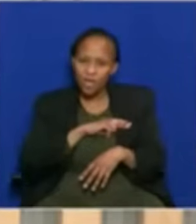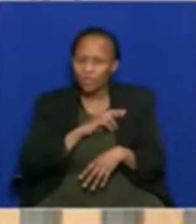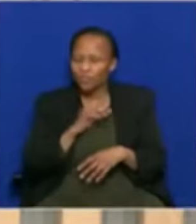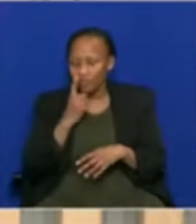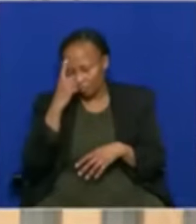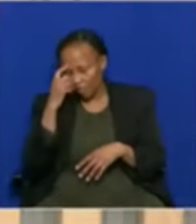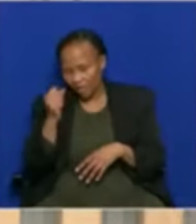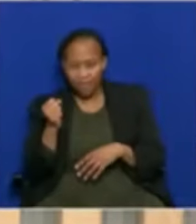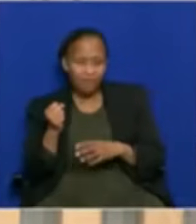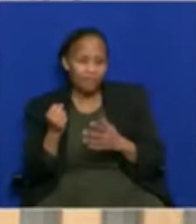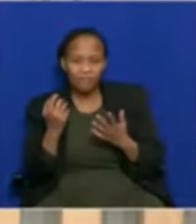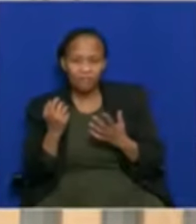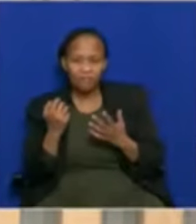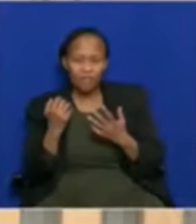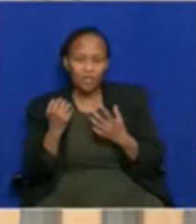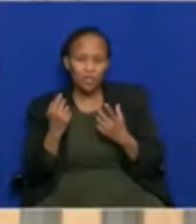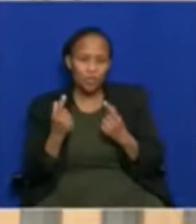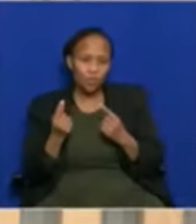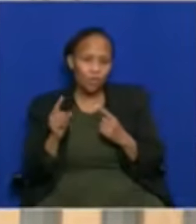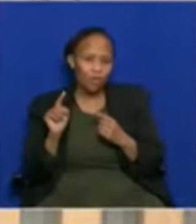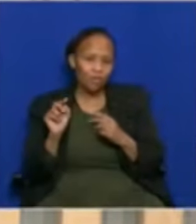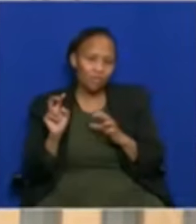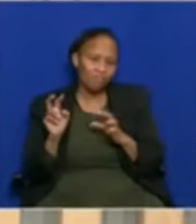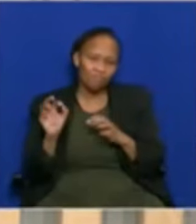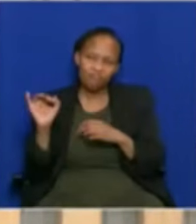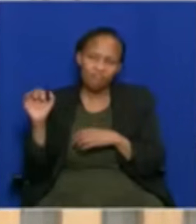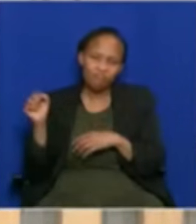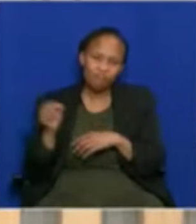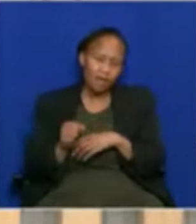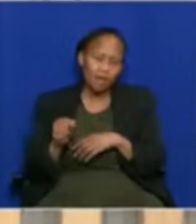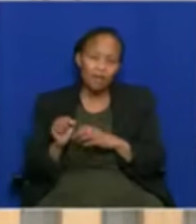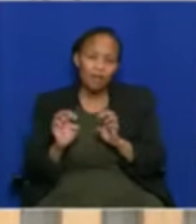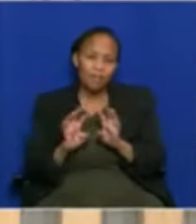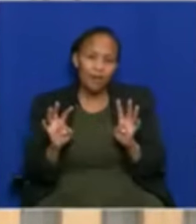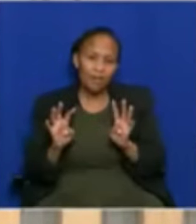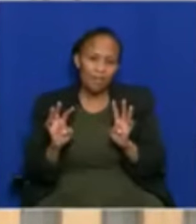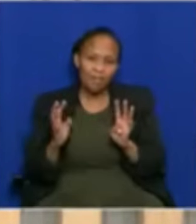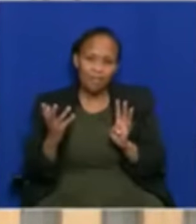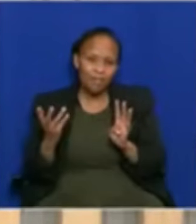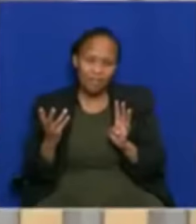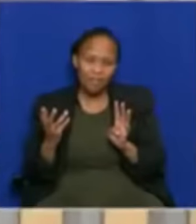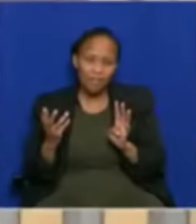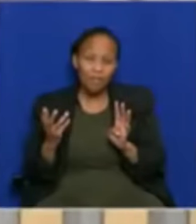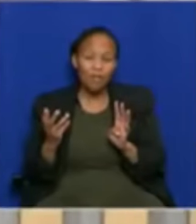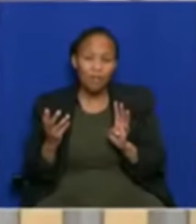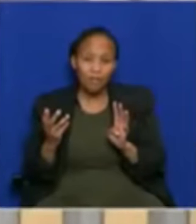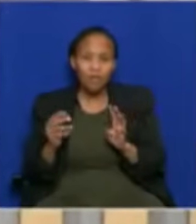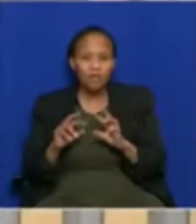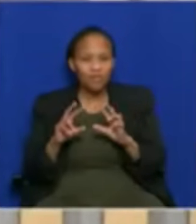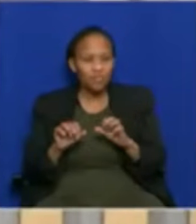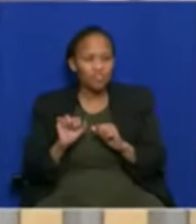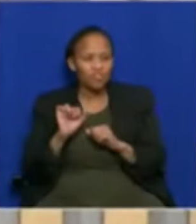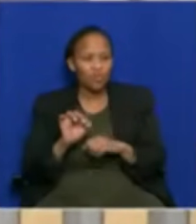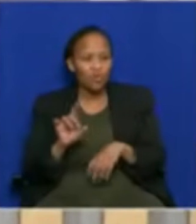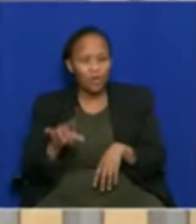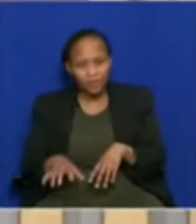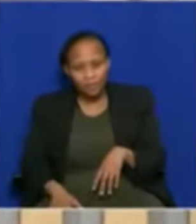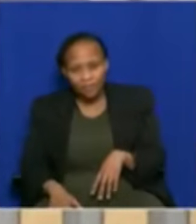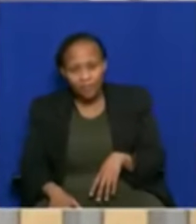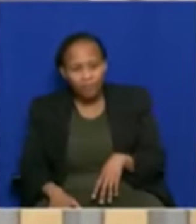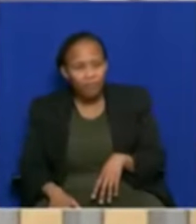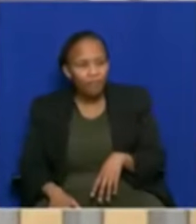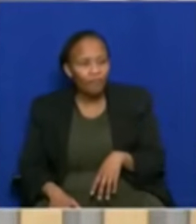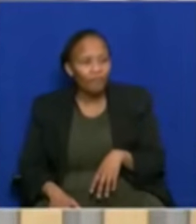panel? What value is that to your investigation? This is his affidavit that, in